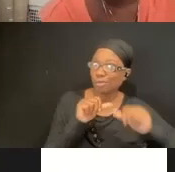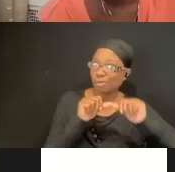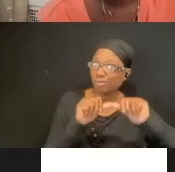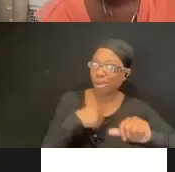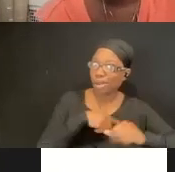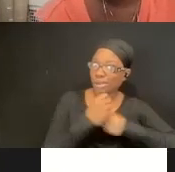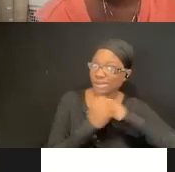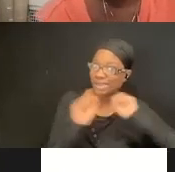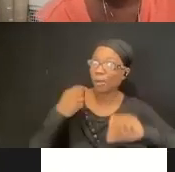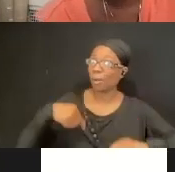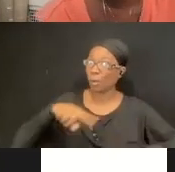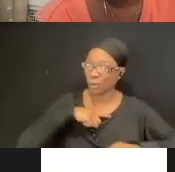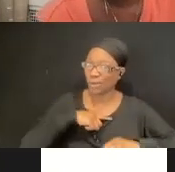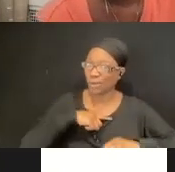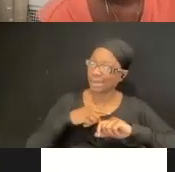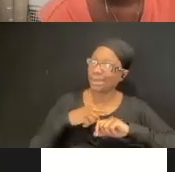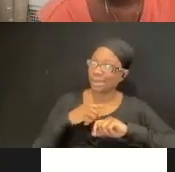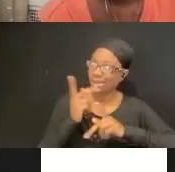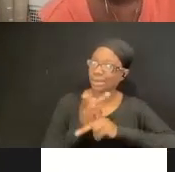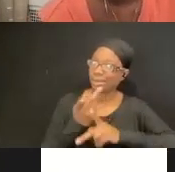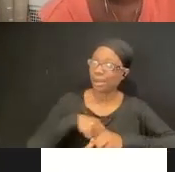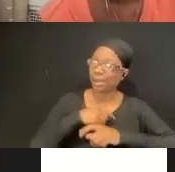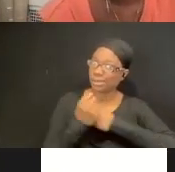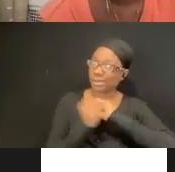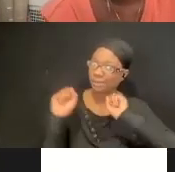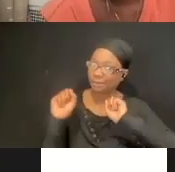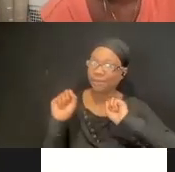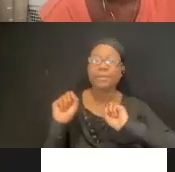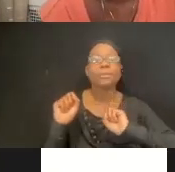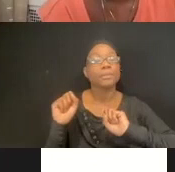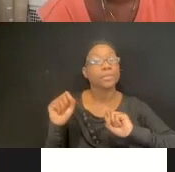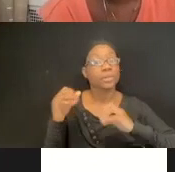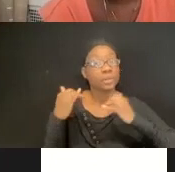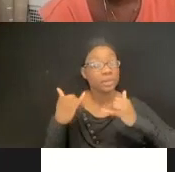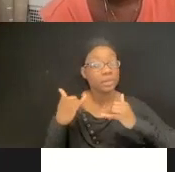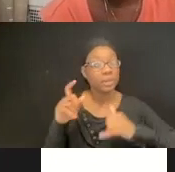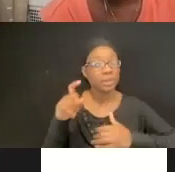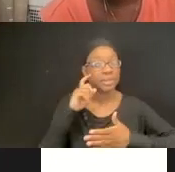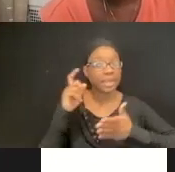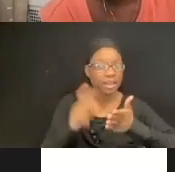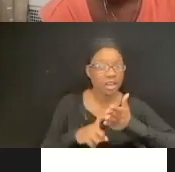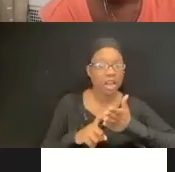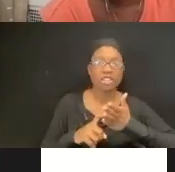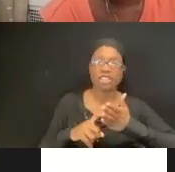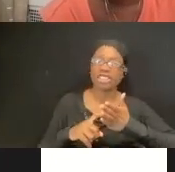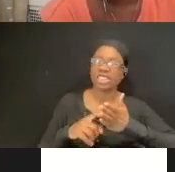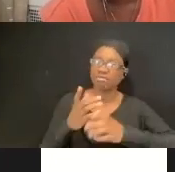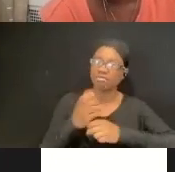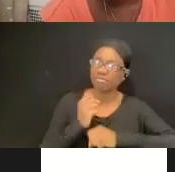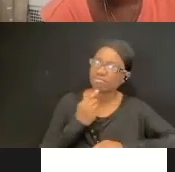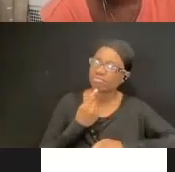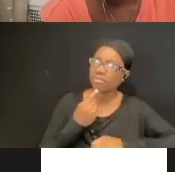us safe, and that the acknowledging and taking serious what Black trans women have to say about how the police are